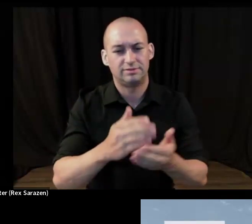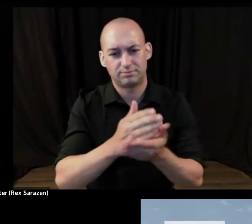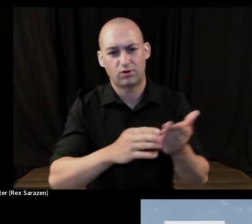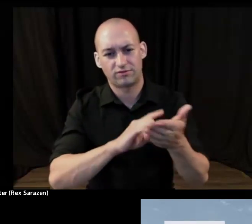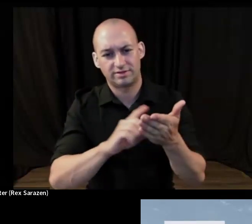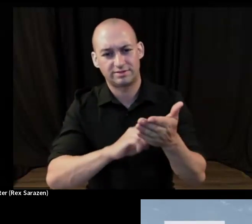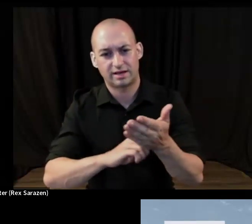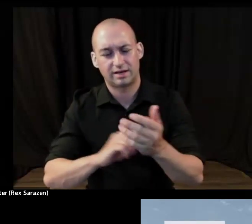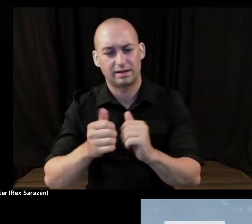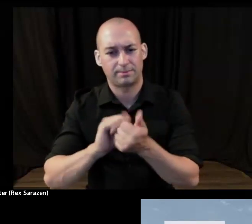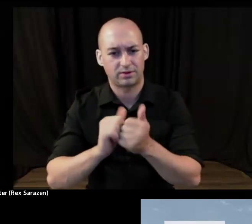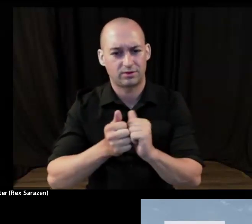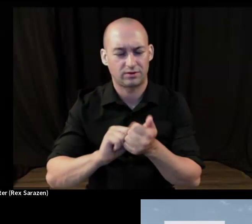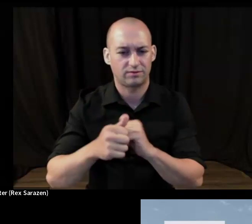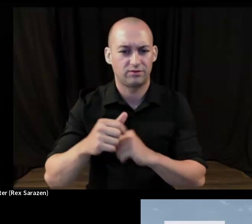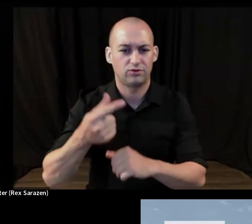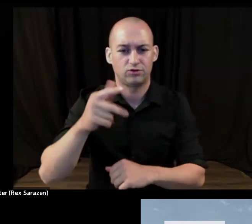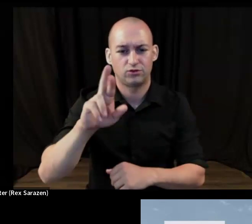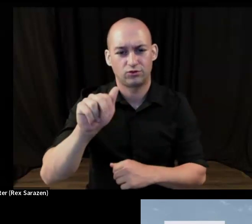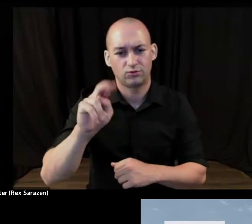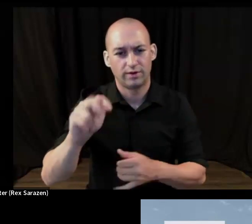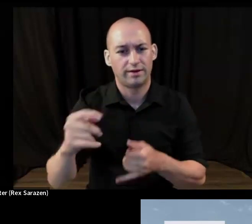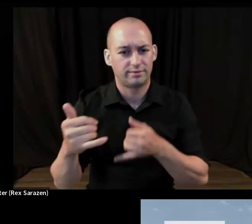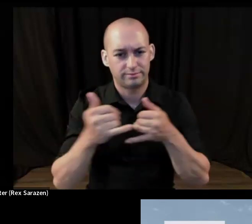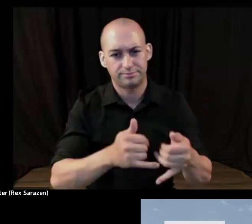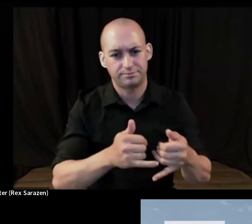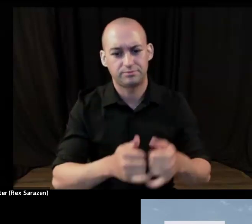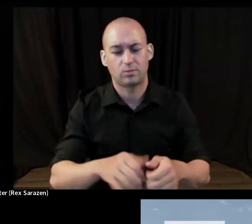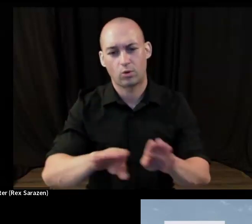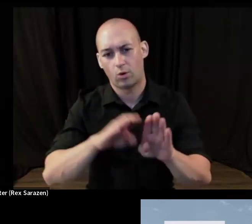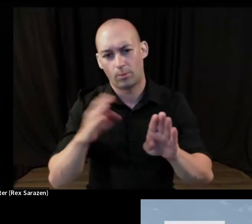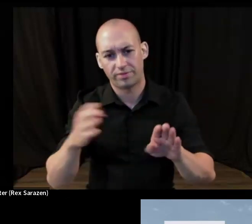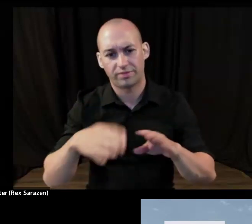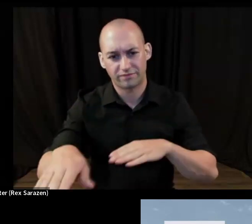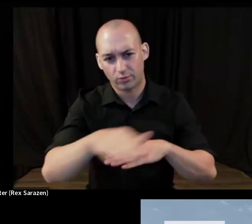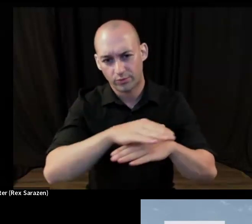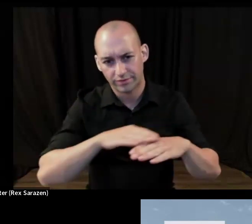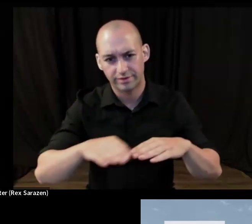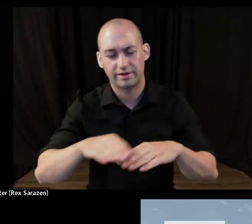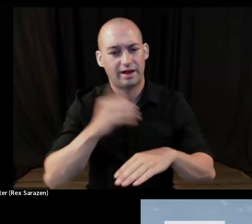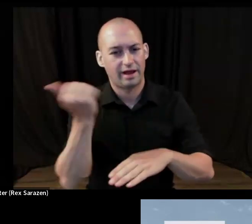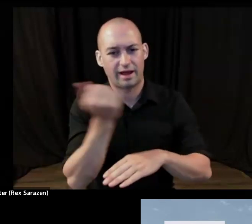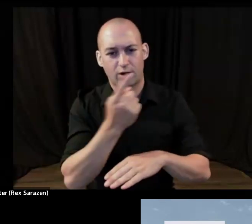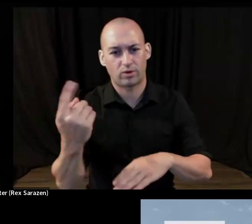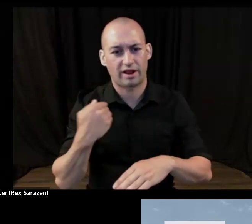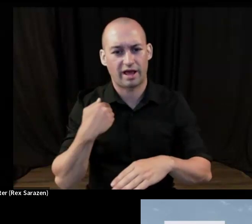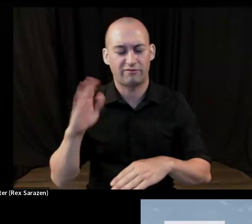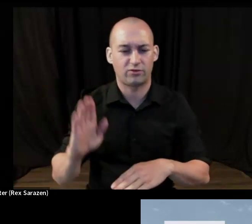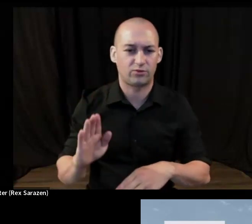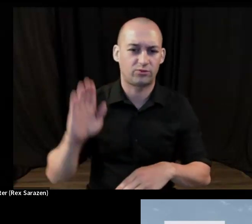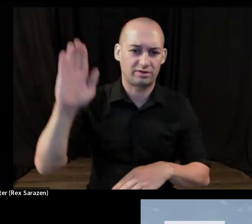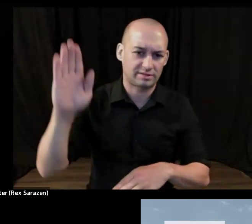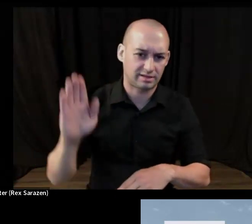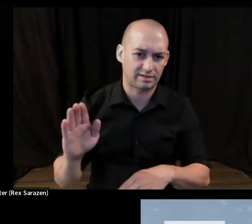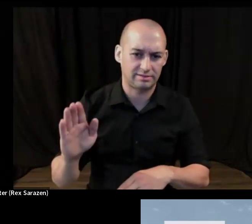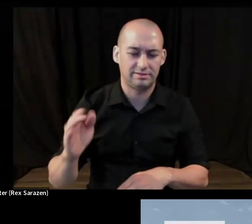be happy to open up the floor to anyone who has any raised hands. And a good reminder is, if you look